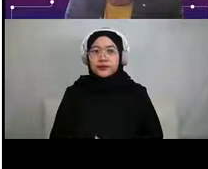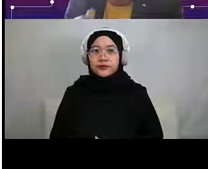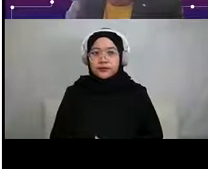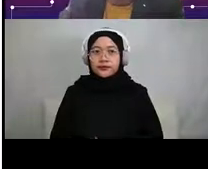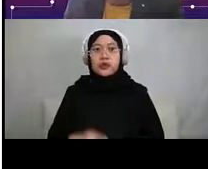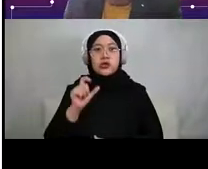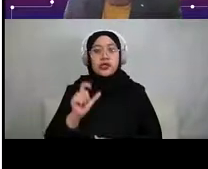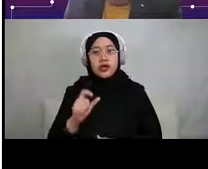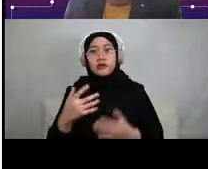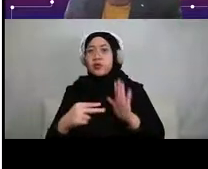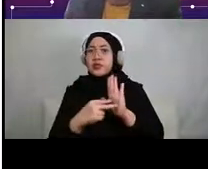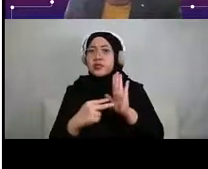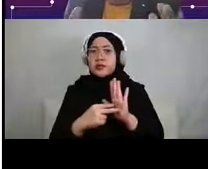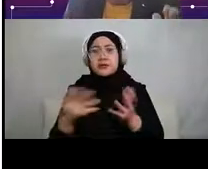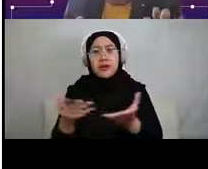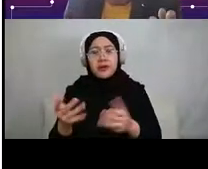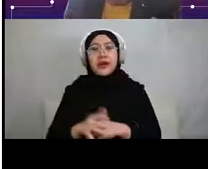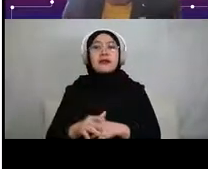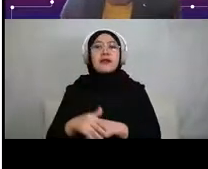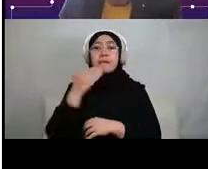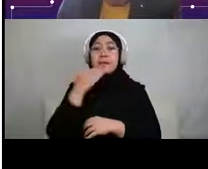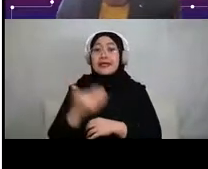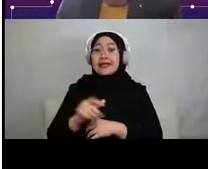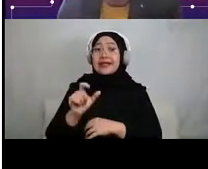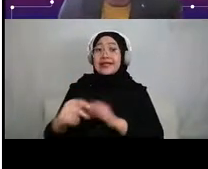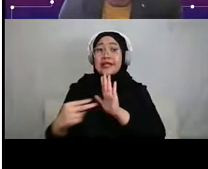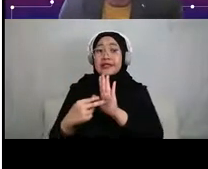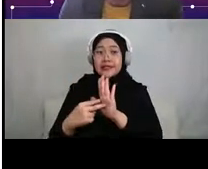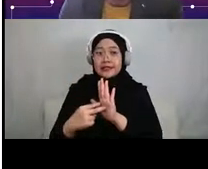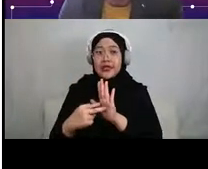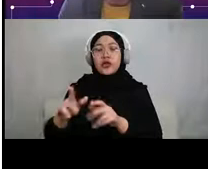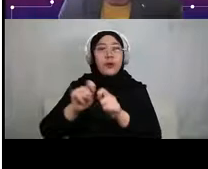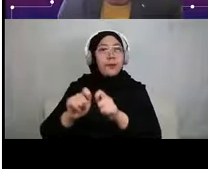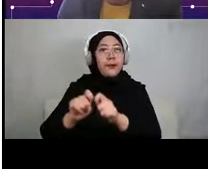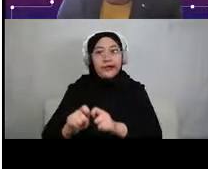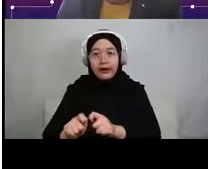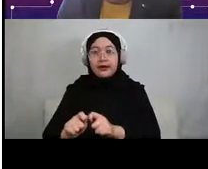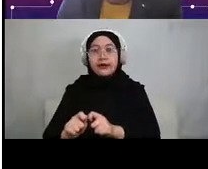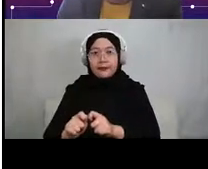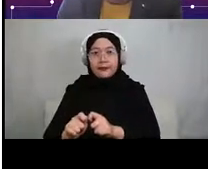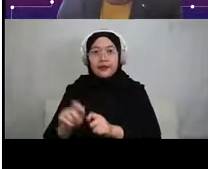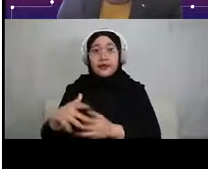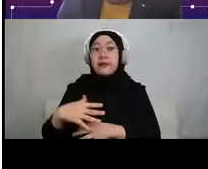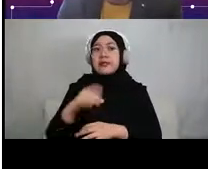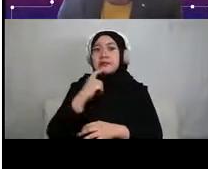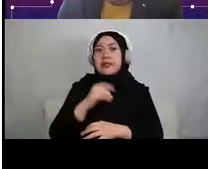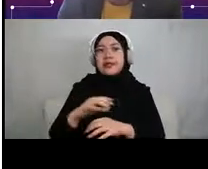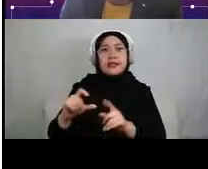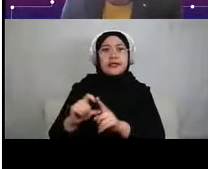buses, maintain our buses in that particular charging station or depot itself. So going forward, we